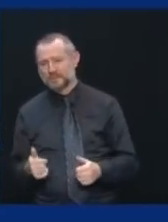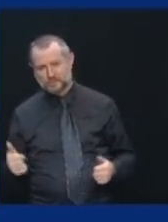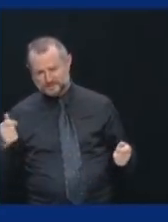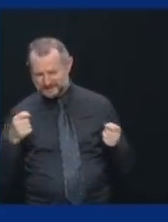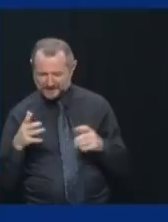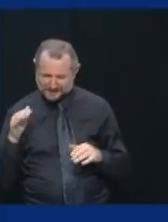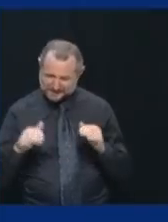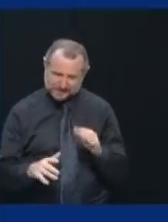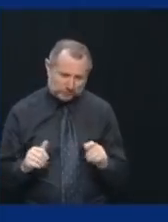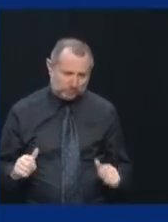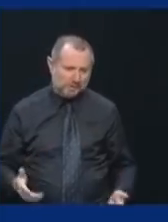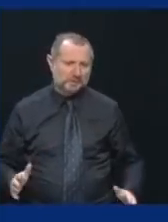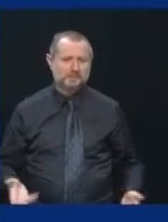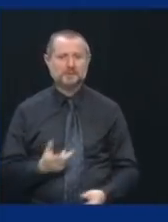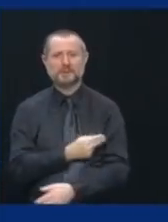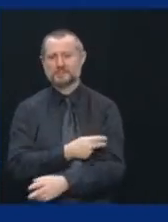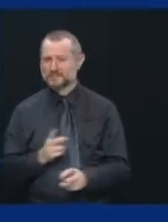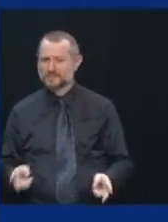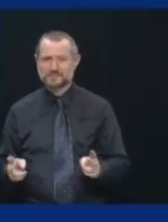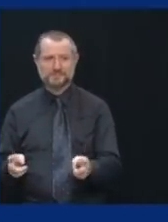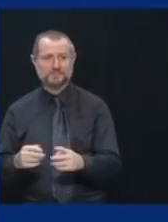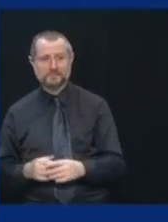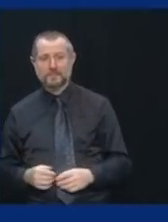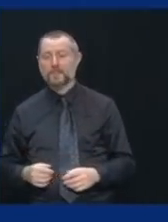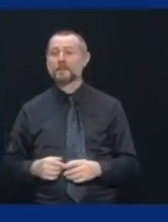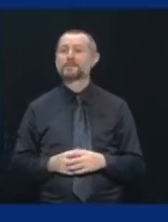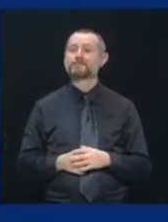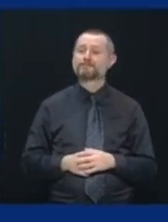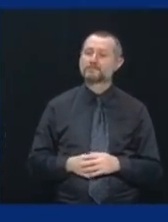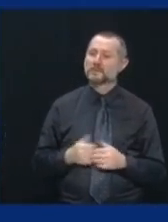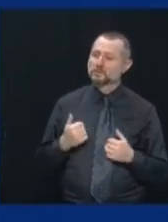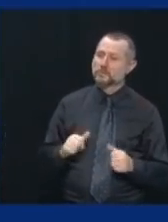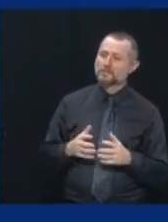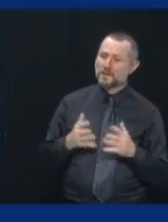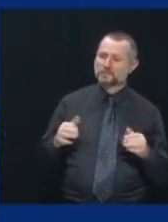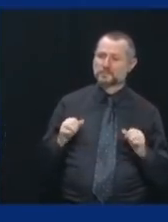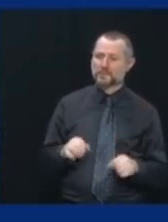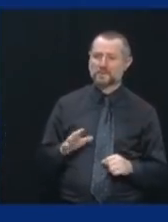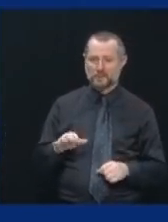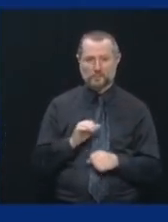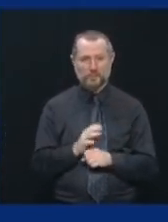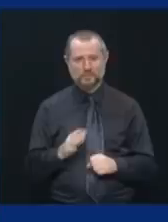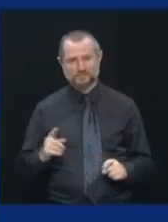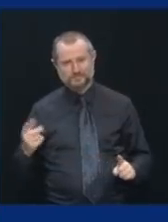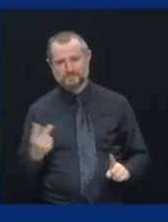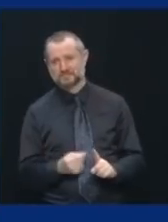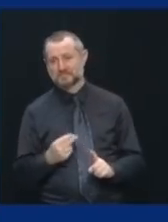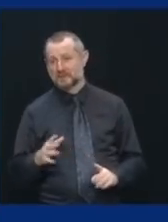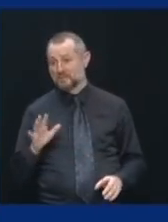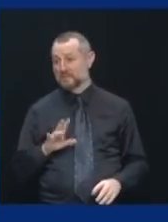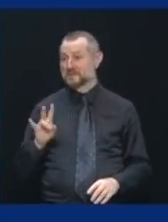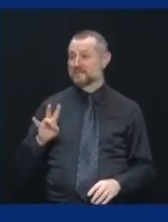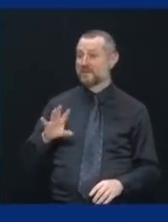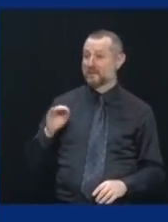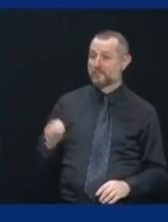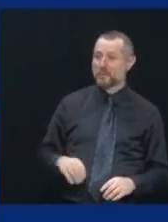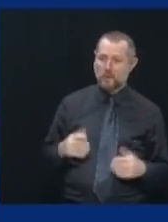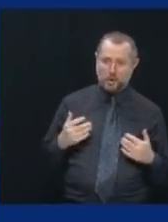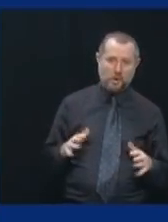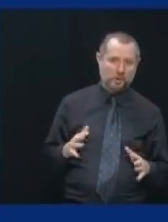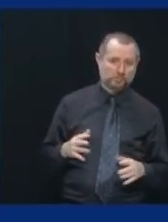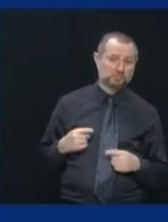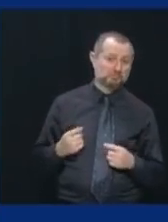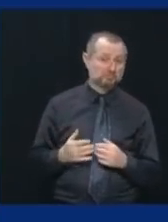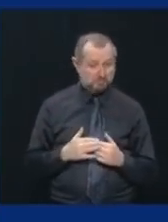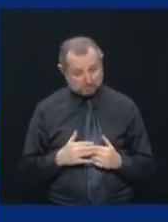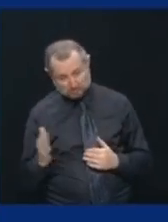many hospital workers vaccinated as possible. We're up to about 75%, which is good. When we